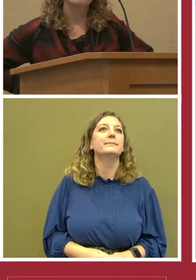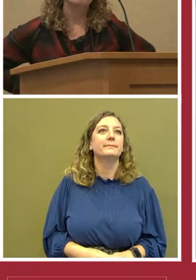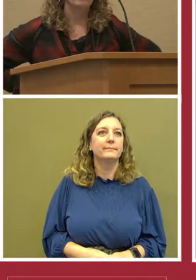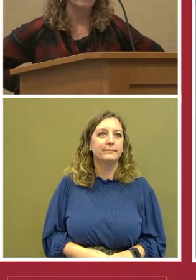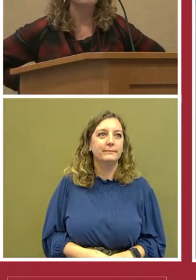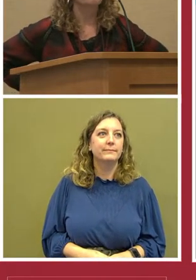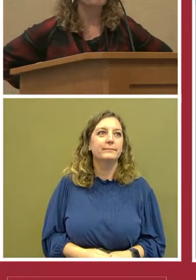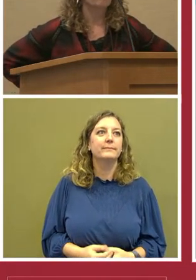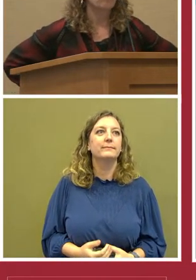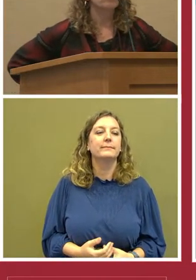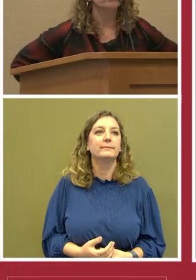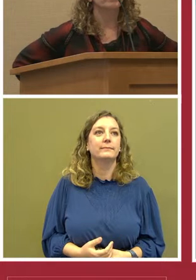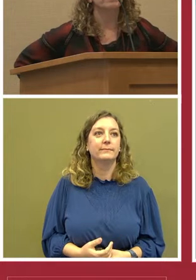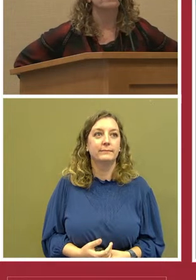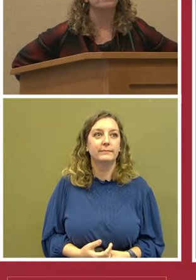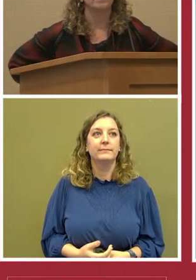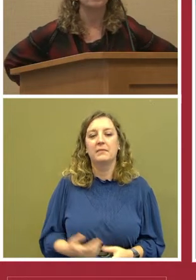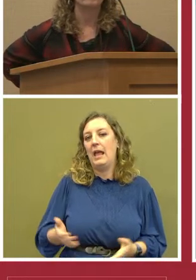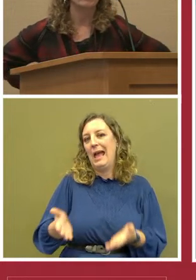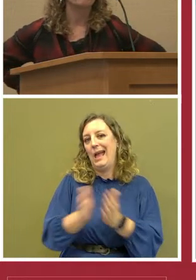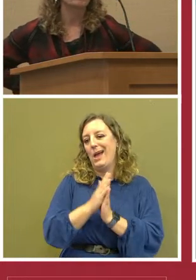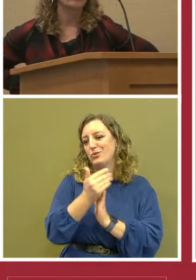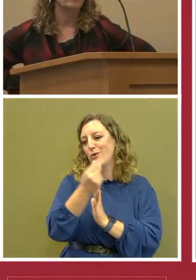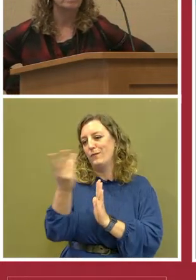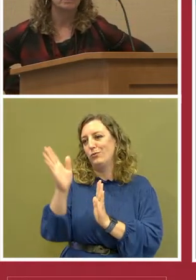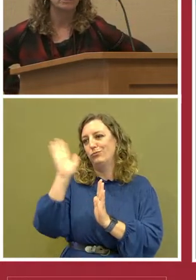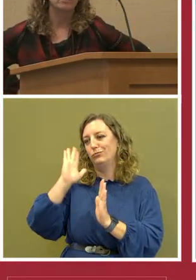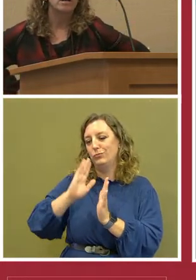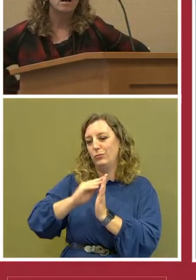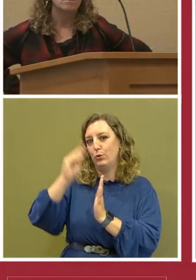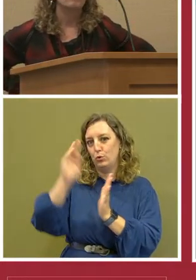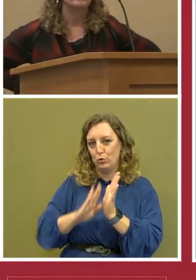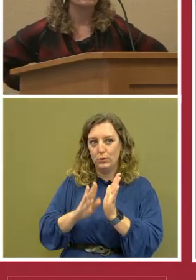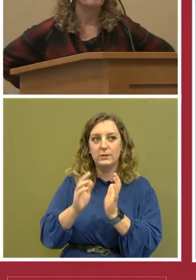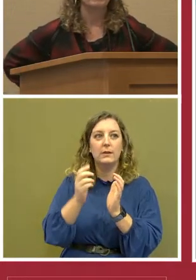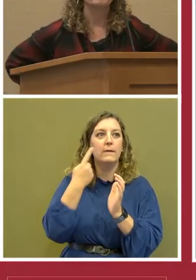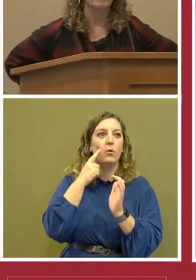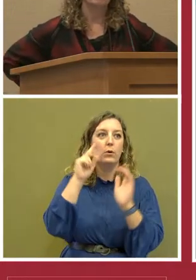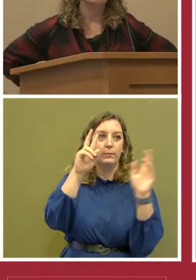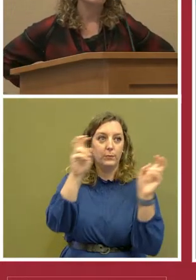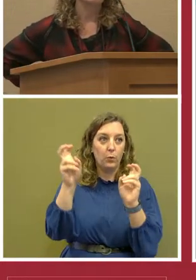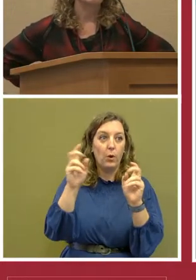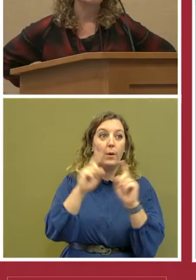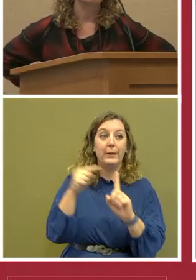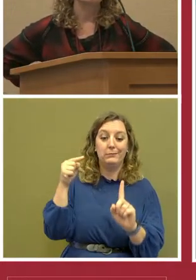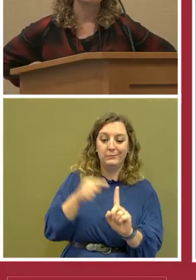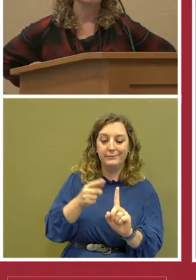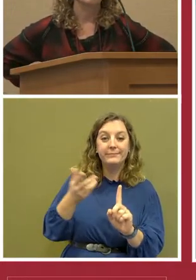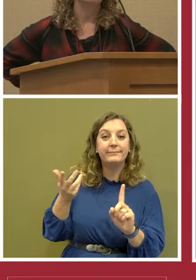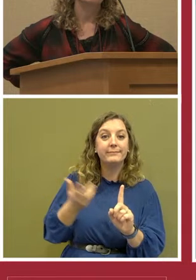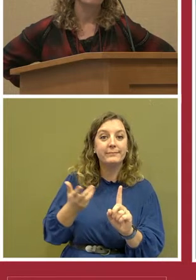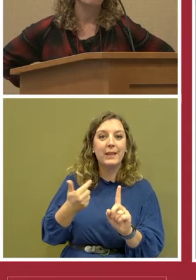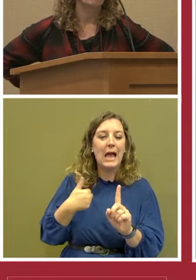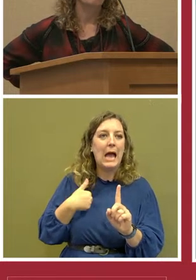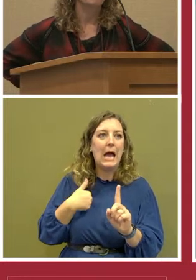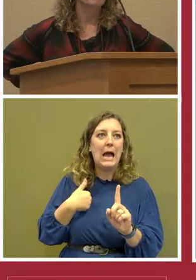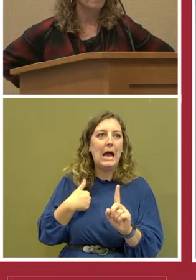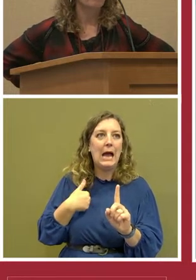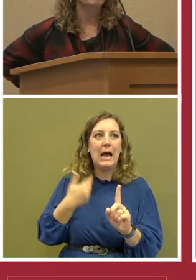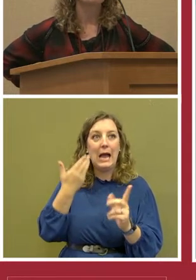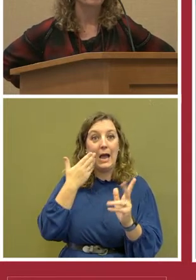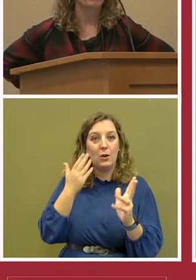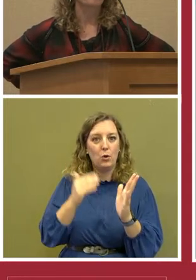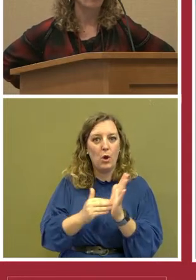And so I asked some of my former students, and I've got a few quotes here. But the main takeaway is, I don't know how often